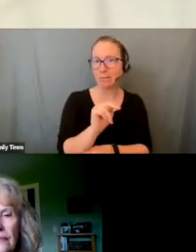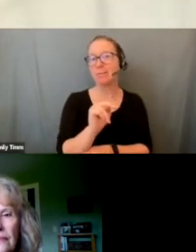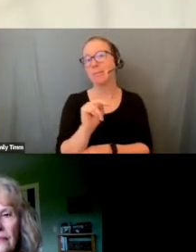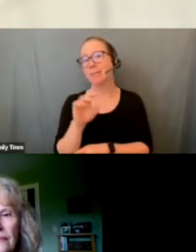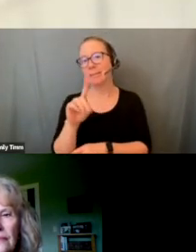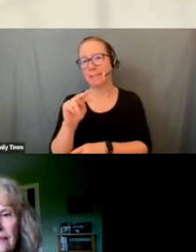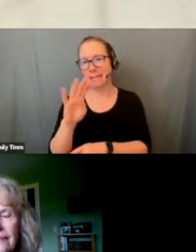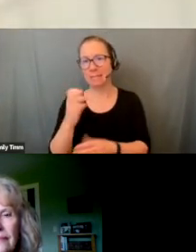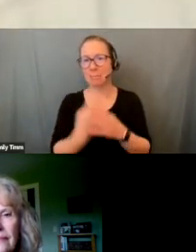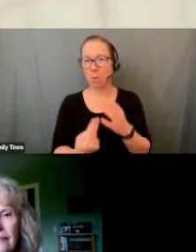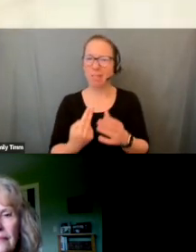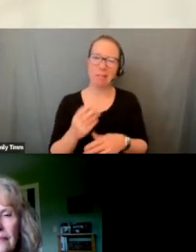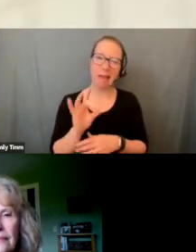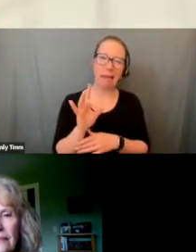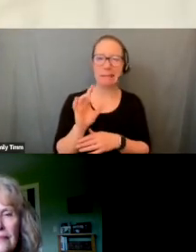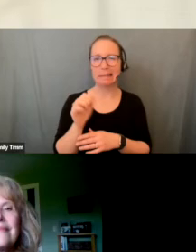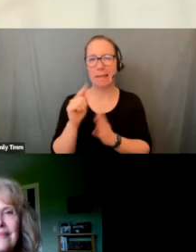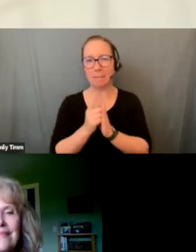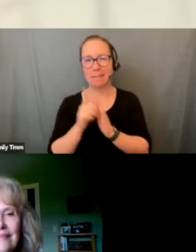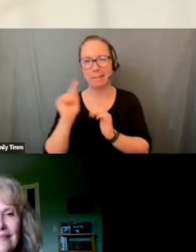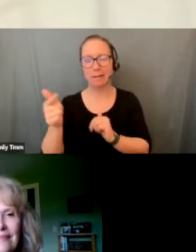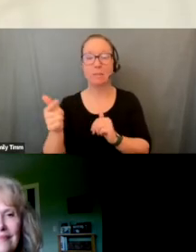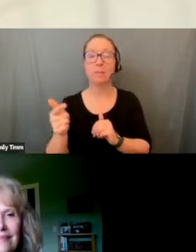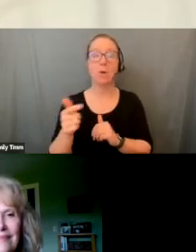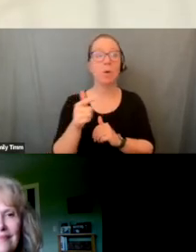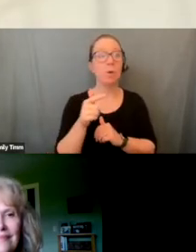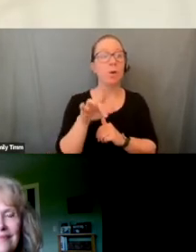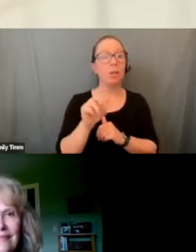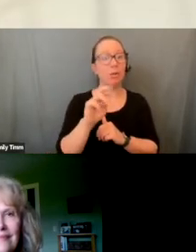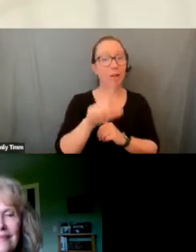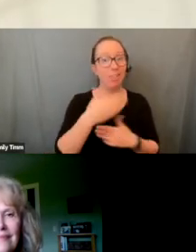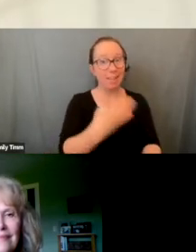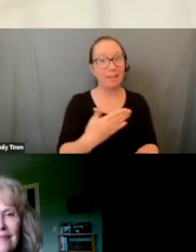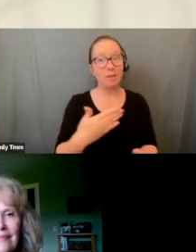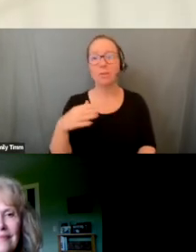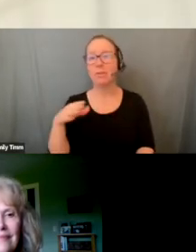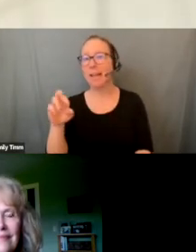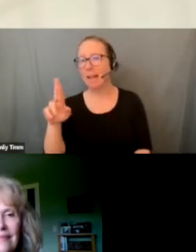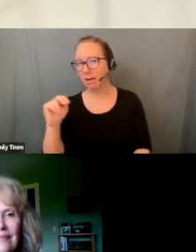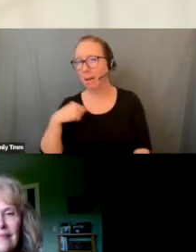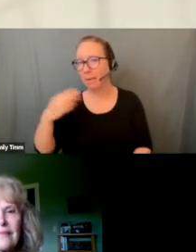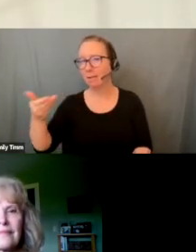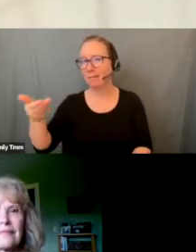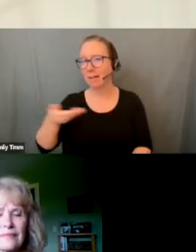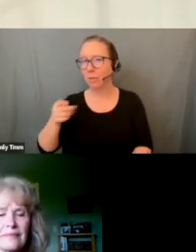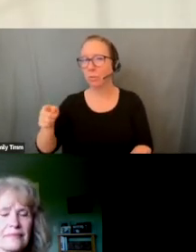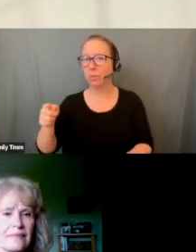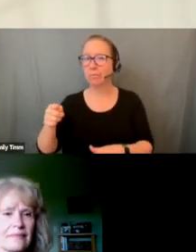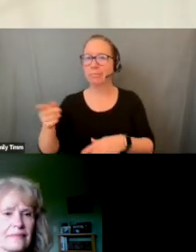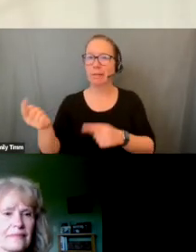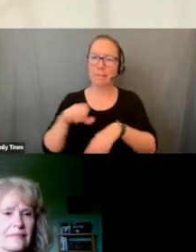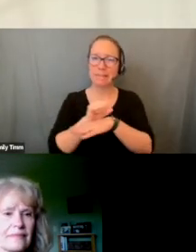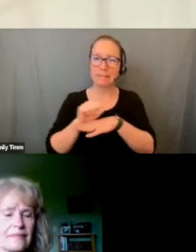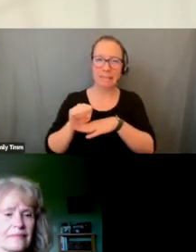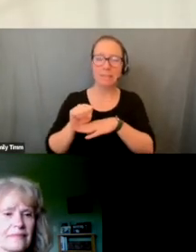minutes. So Laurel, thank you. Denise, I'm going to invite you up to the virtual stage because I think what you're about to talk about is a